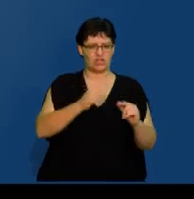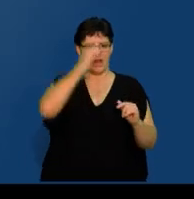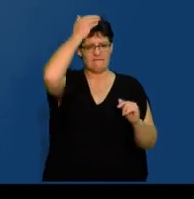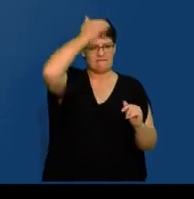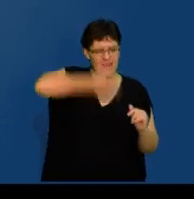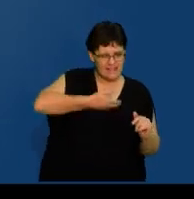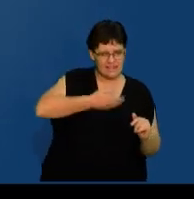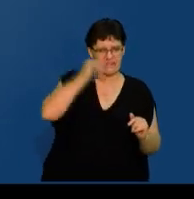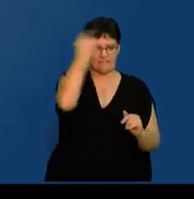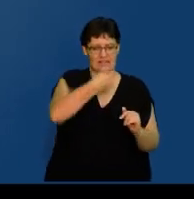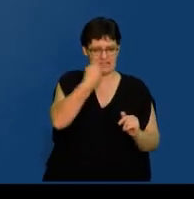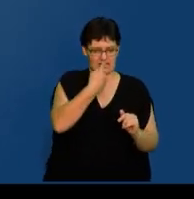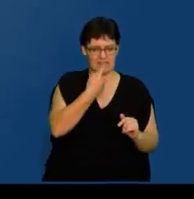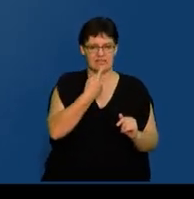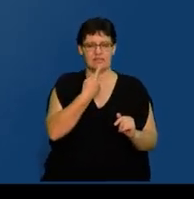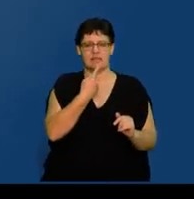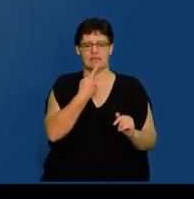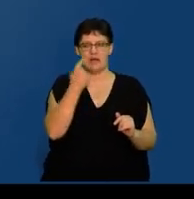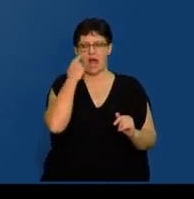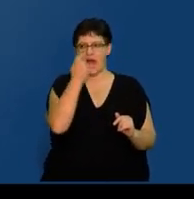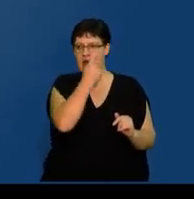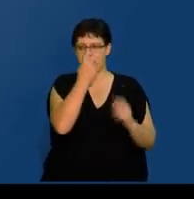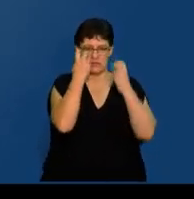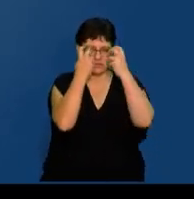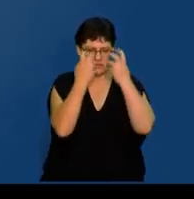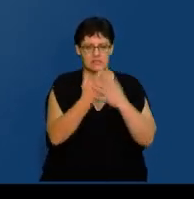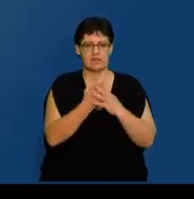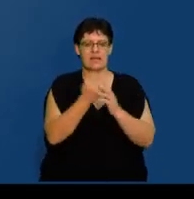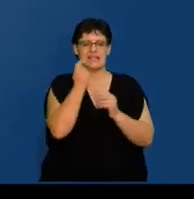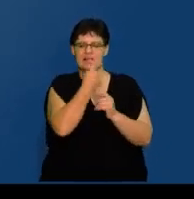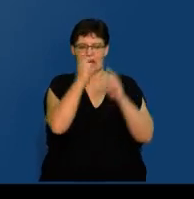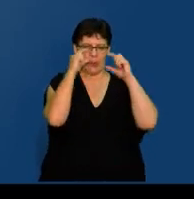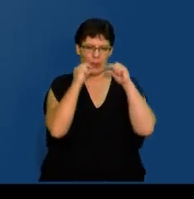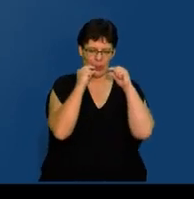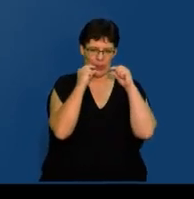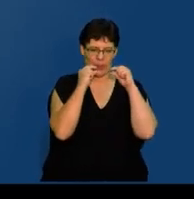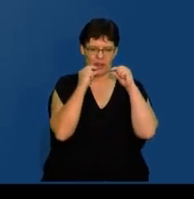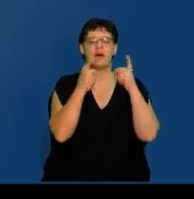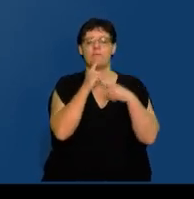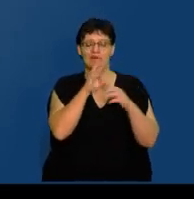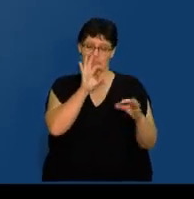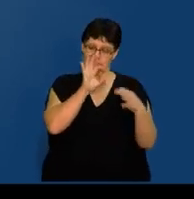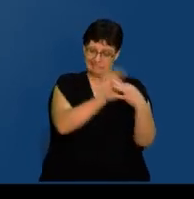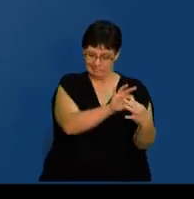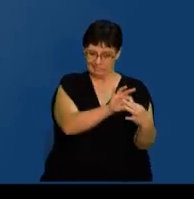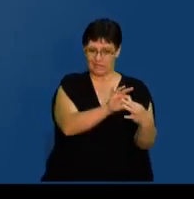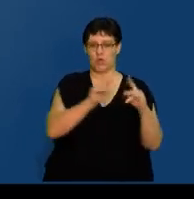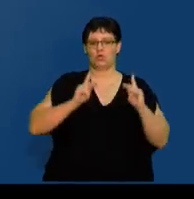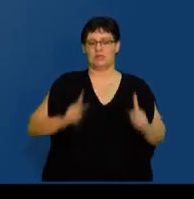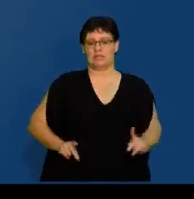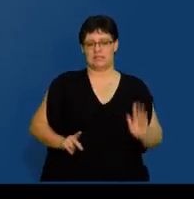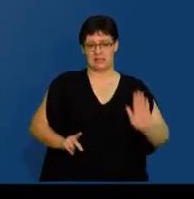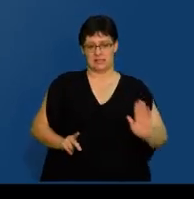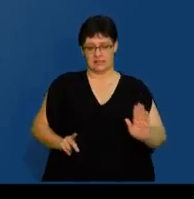face, forward protruding eyes, smaller teeth, that all are indicative of a